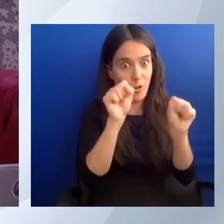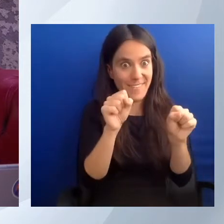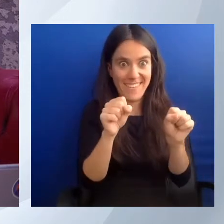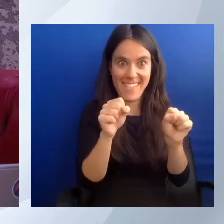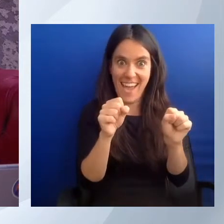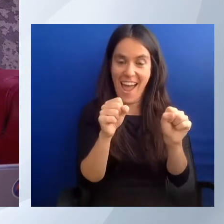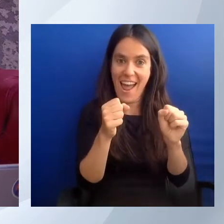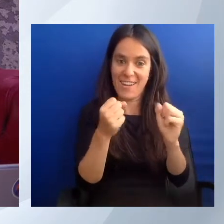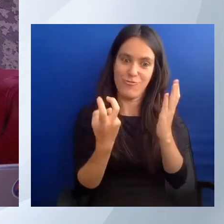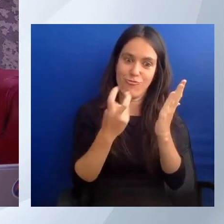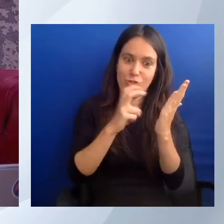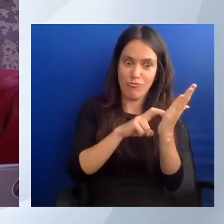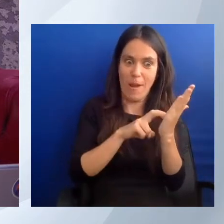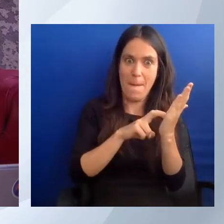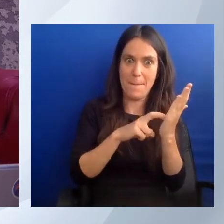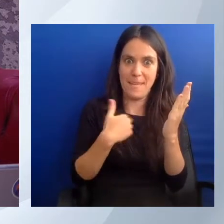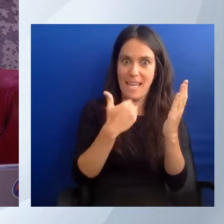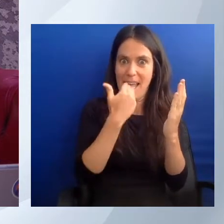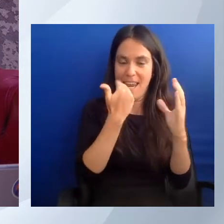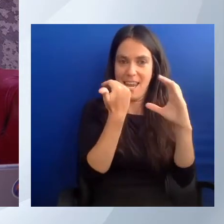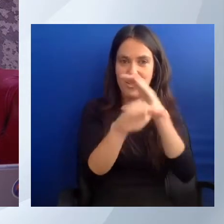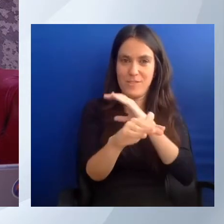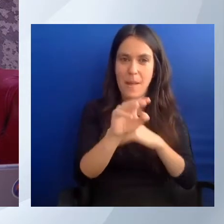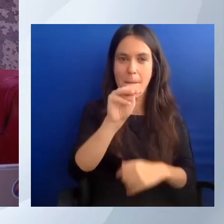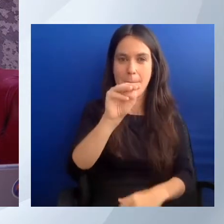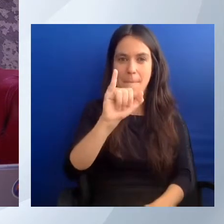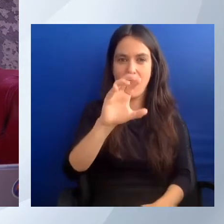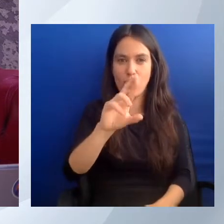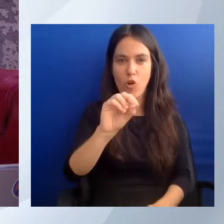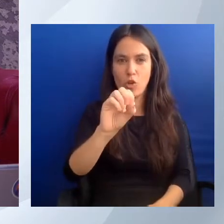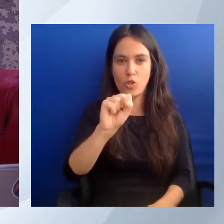newsletter, Microsoft.source. If you go to